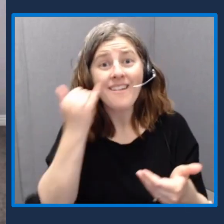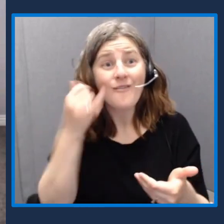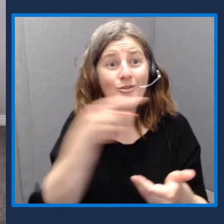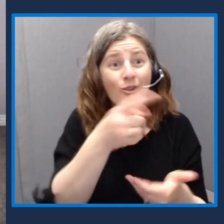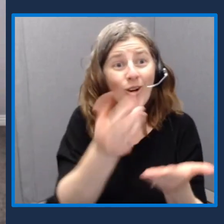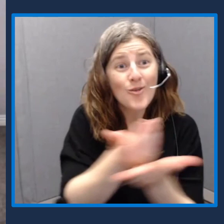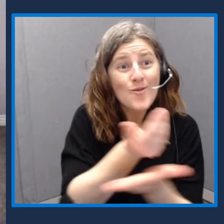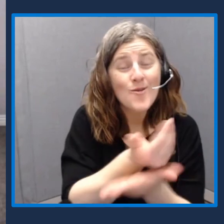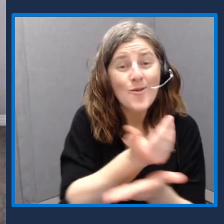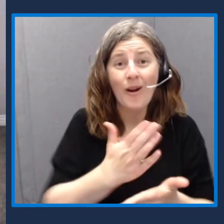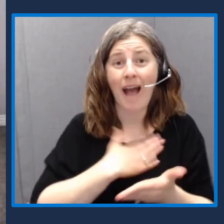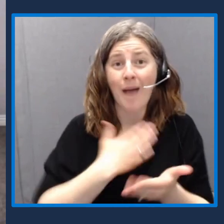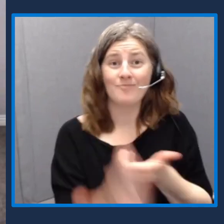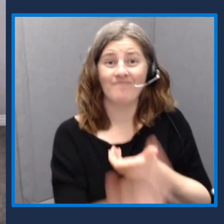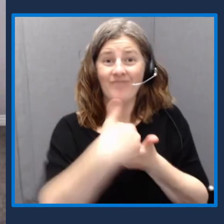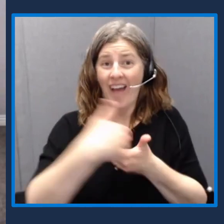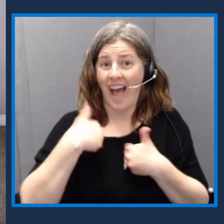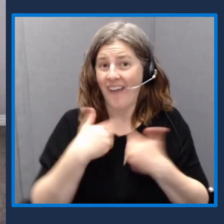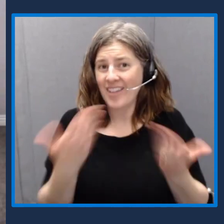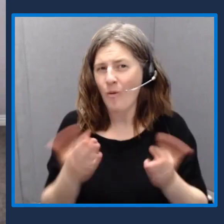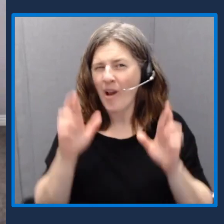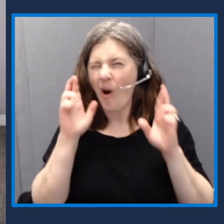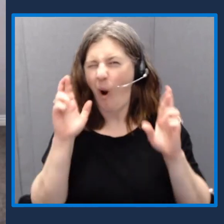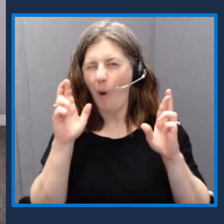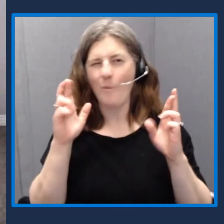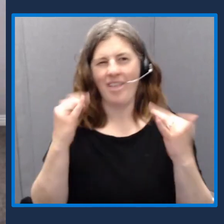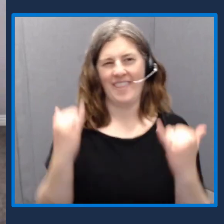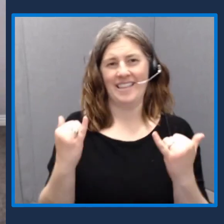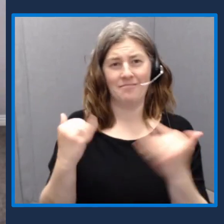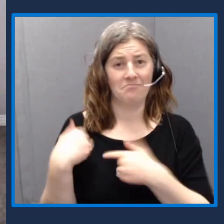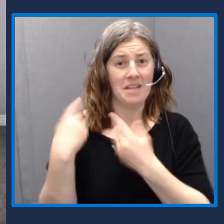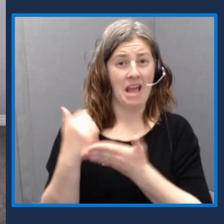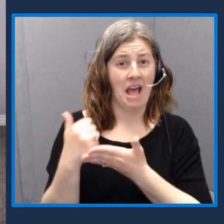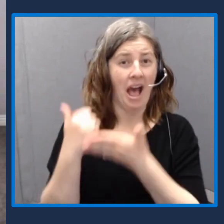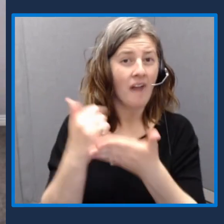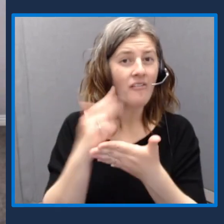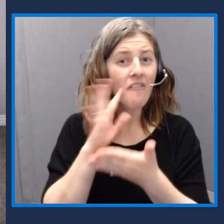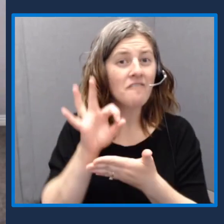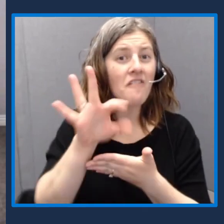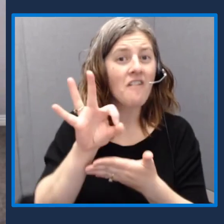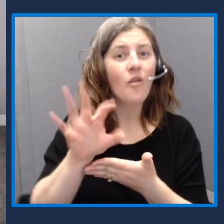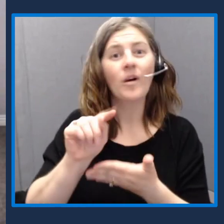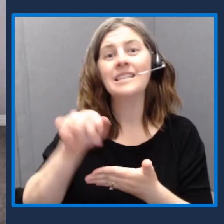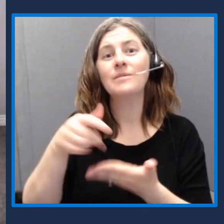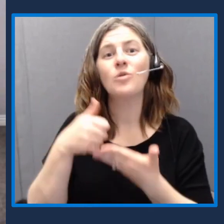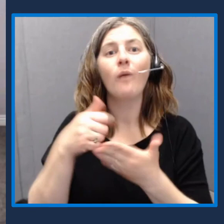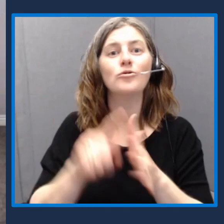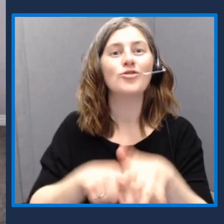and we're happy to have you here. And we hope that this has been helpful for a few tips to get started.